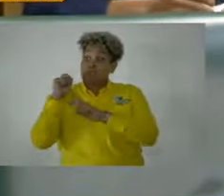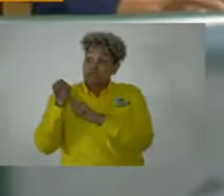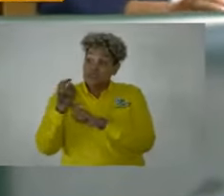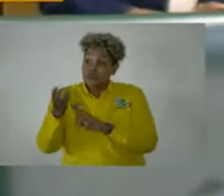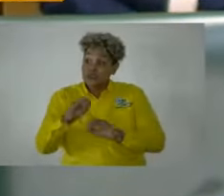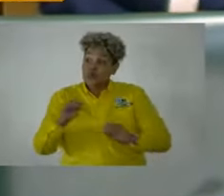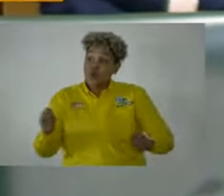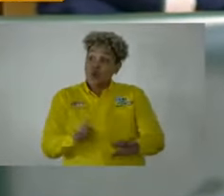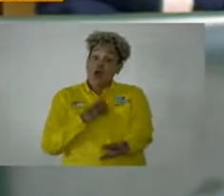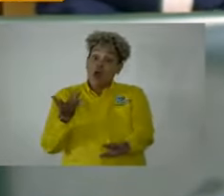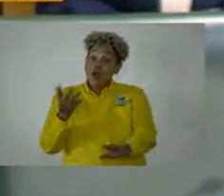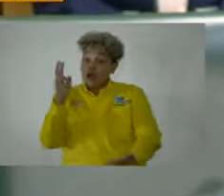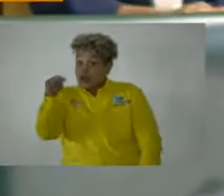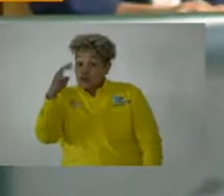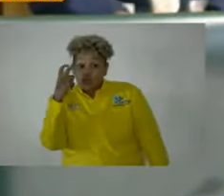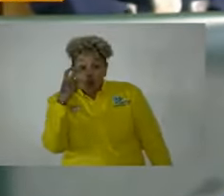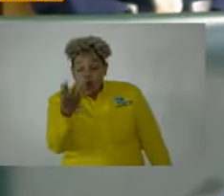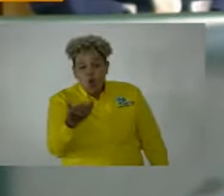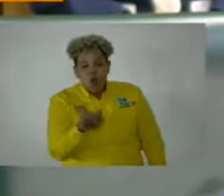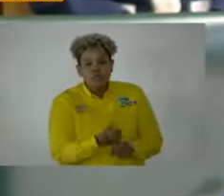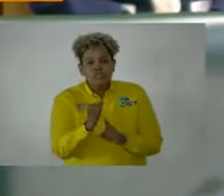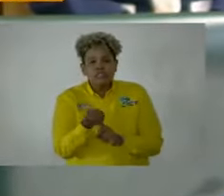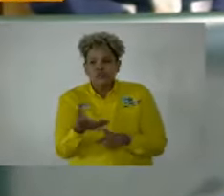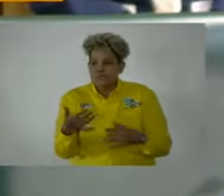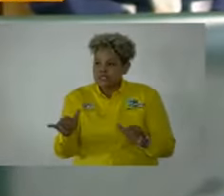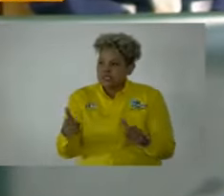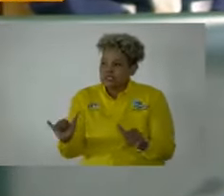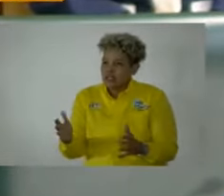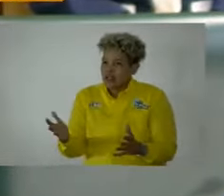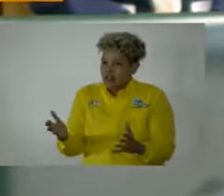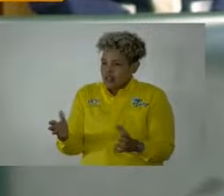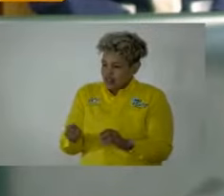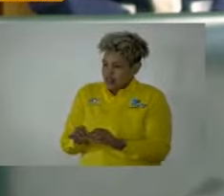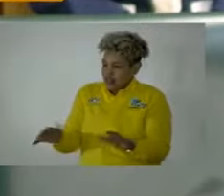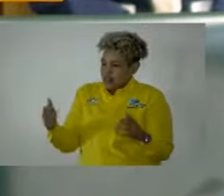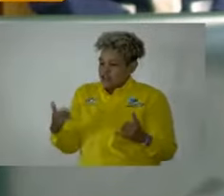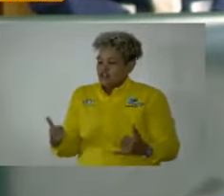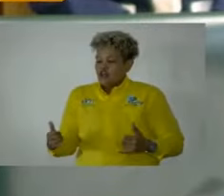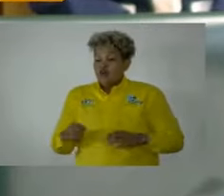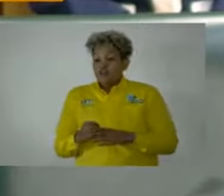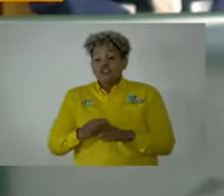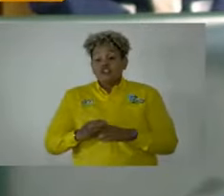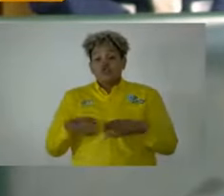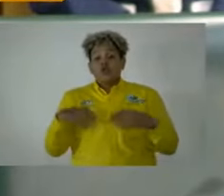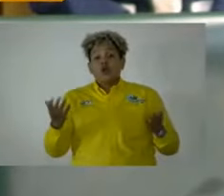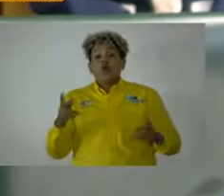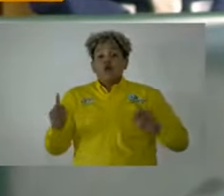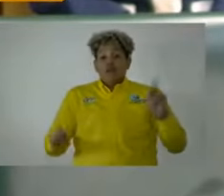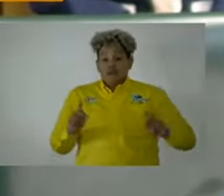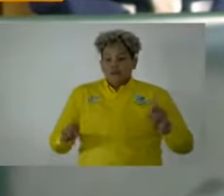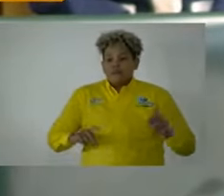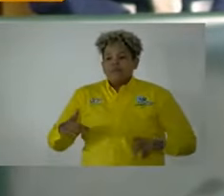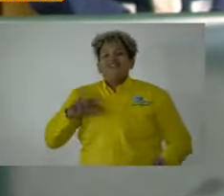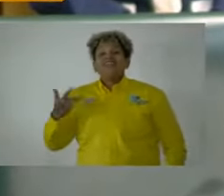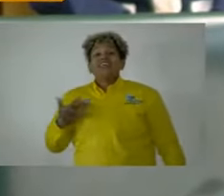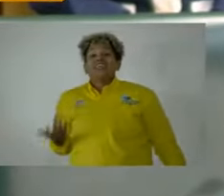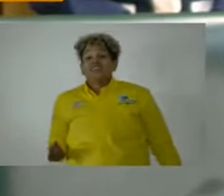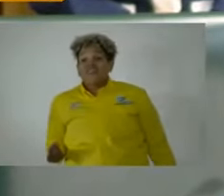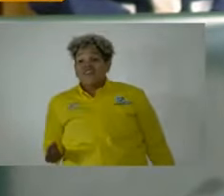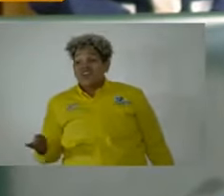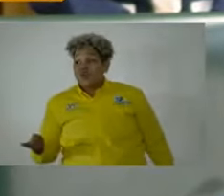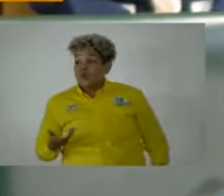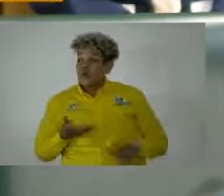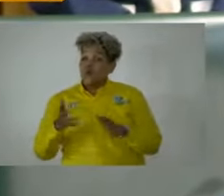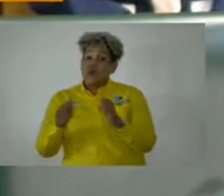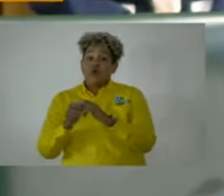situation, no doubt, the situation remains dire now. In short, the people are feel it the way